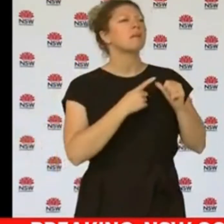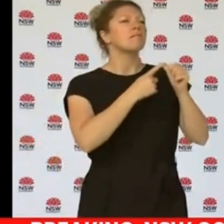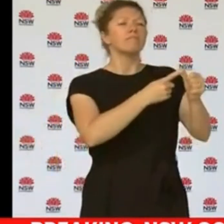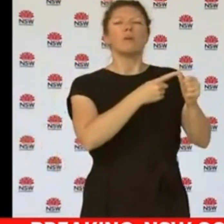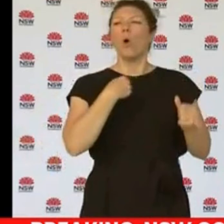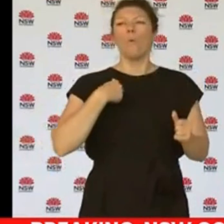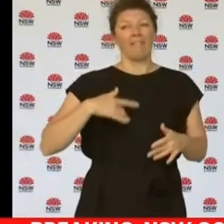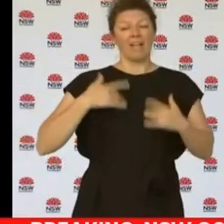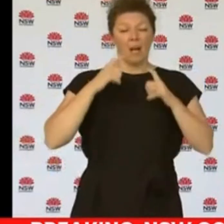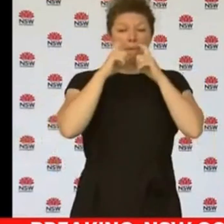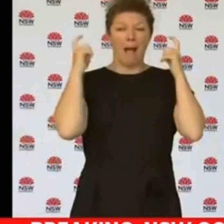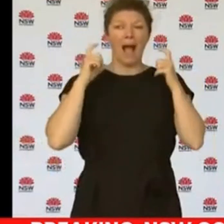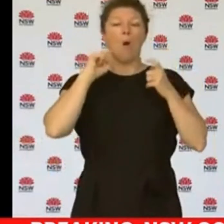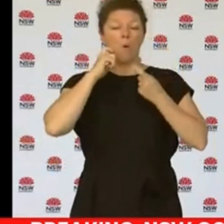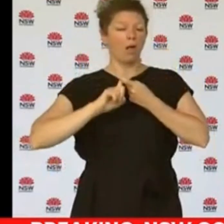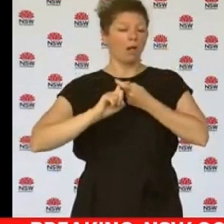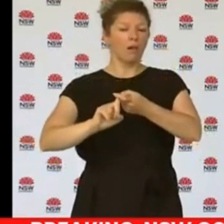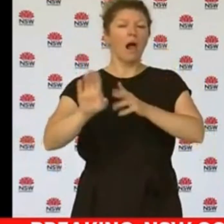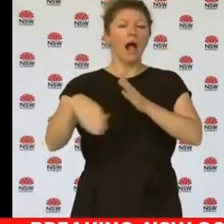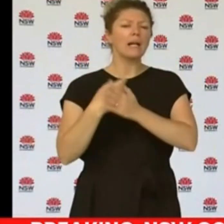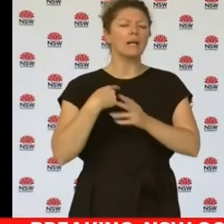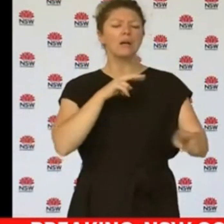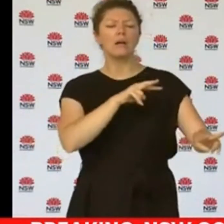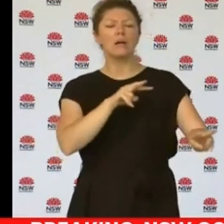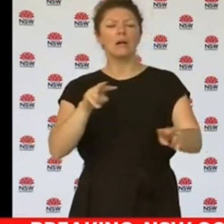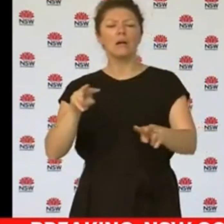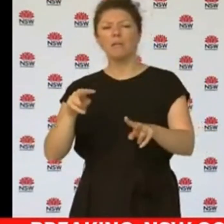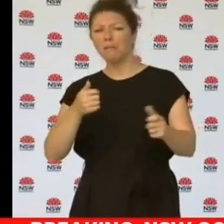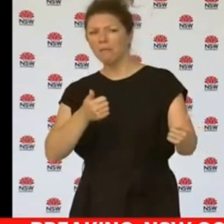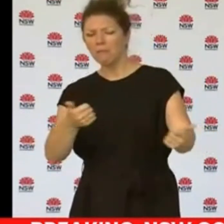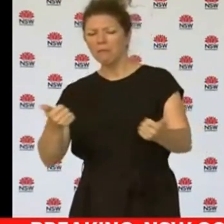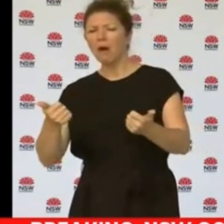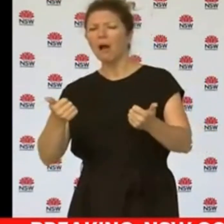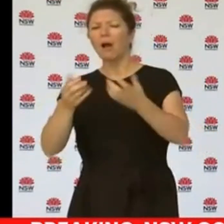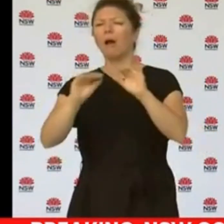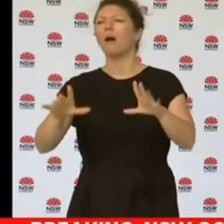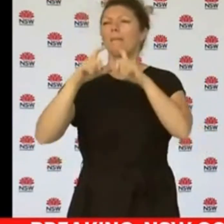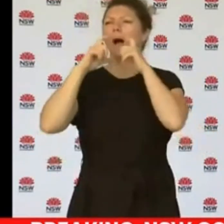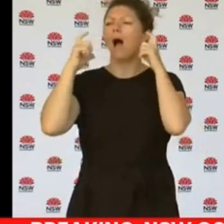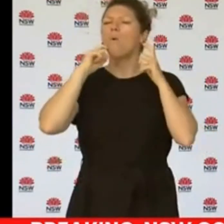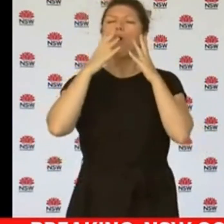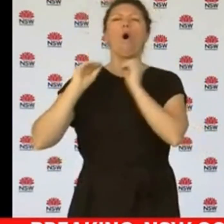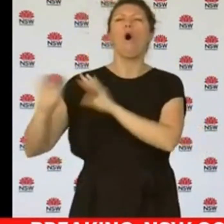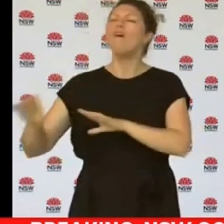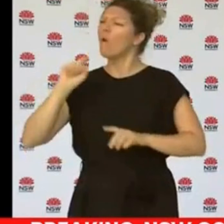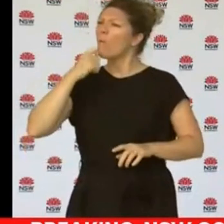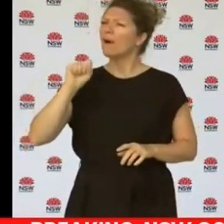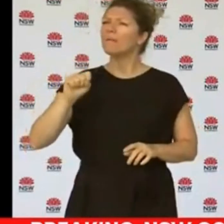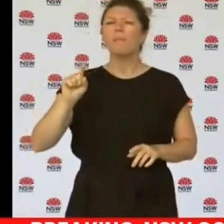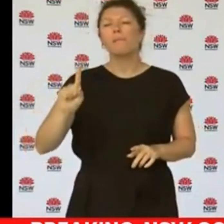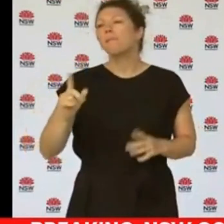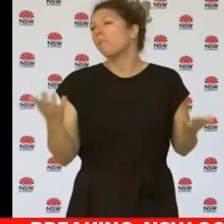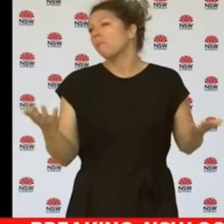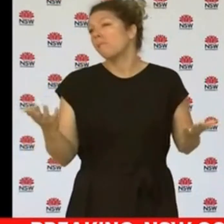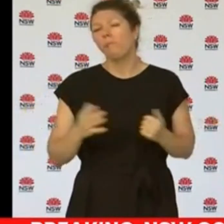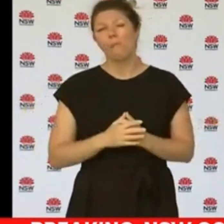any restrictions on our citizens a day longer than we need to. But what the mask wearing has allowed us to do is, previously we